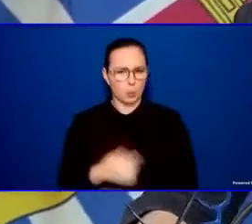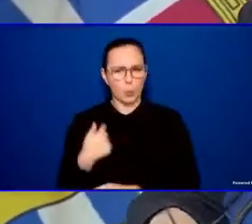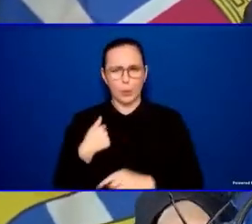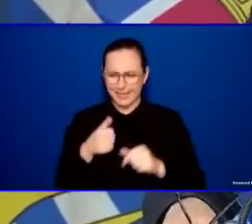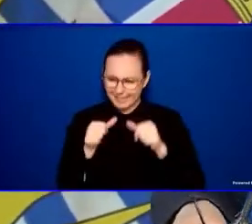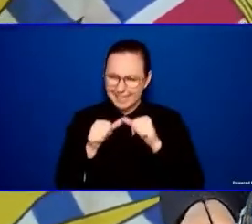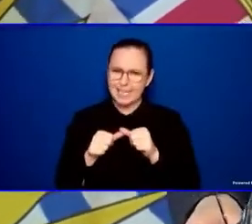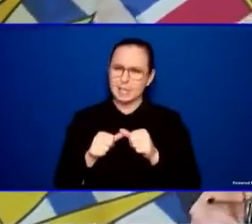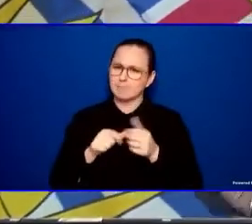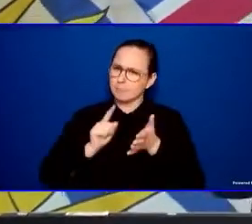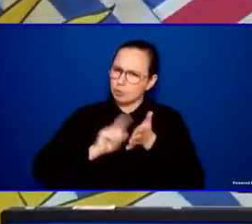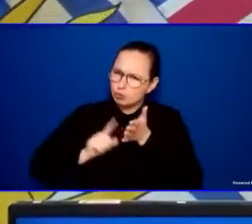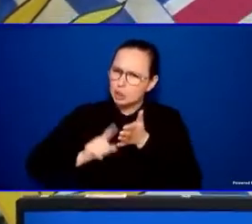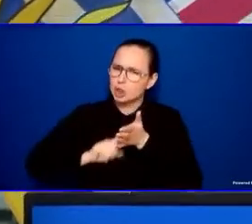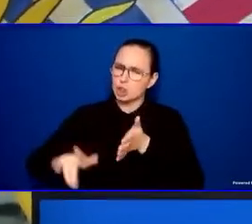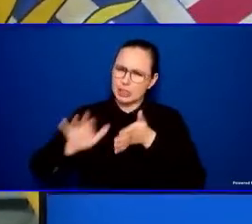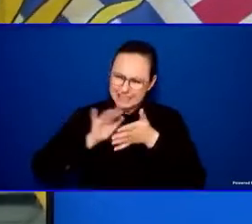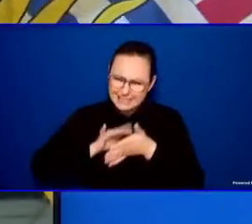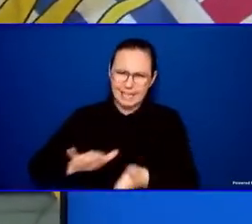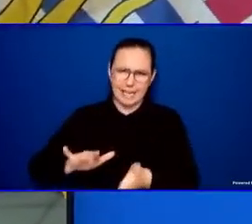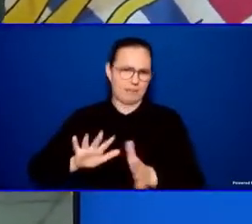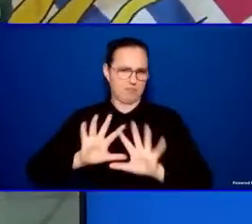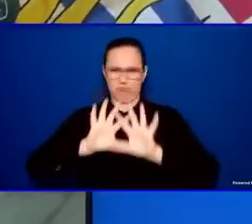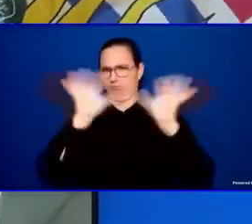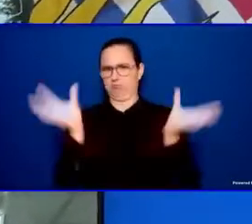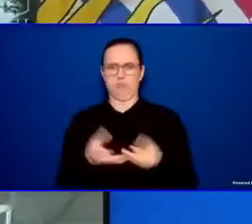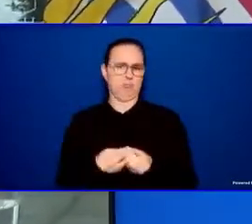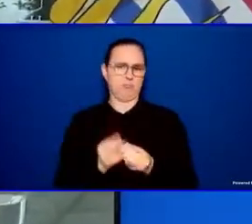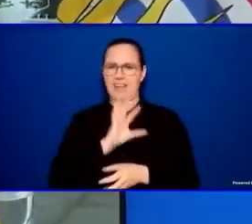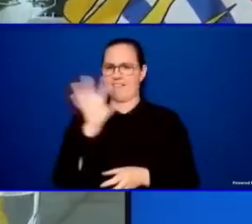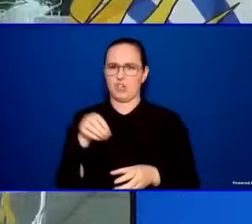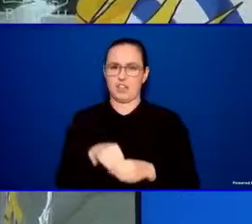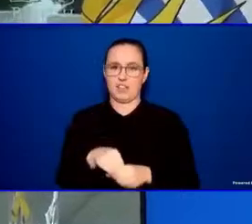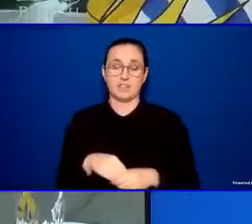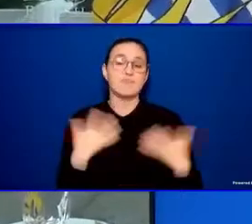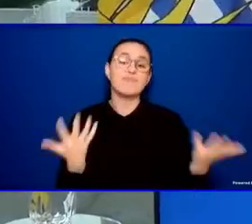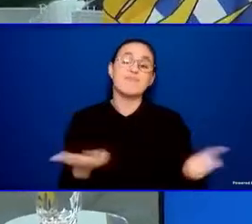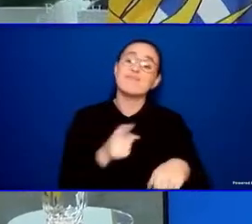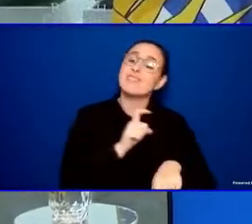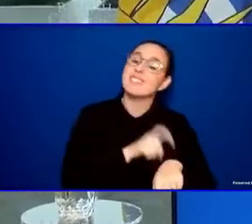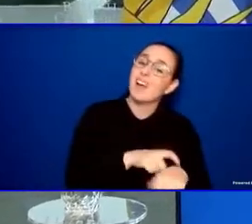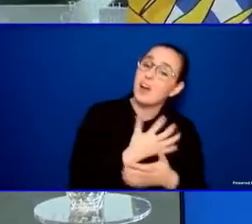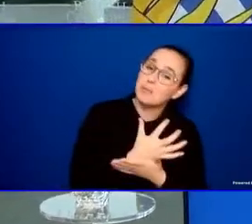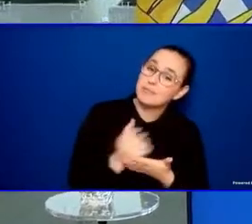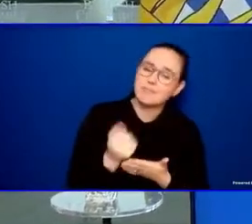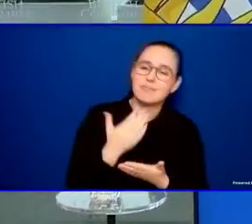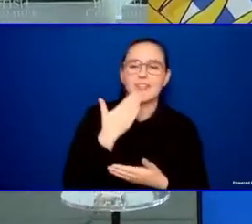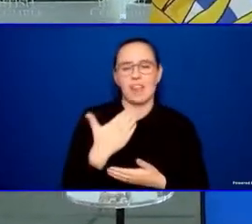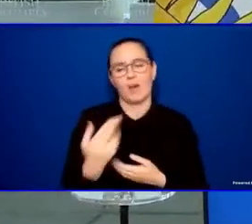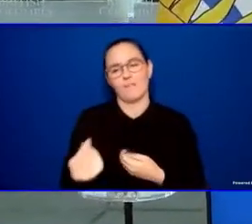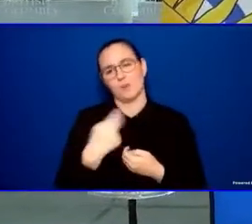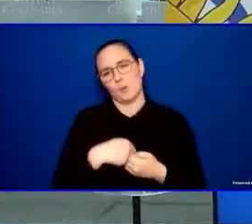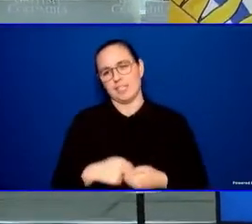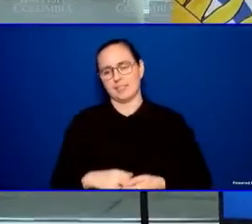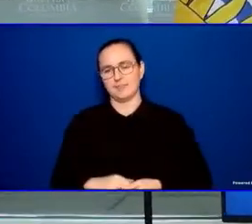All right, Health Minister Adrian Dix and Dr. Bonnie Henry, as you see, just wrapping up their COVID briefing. And there is